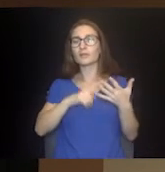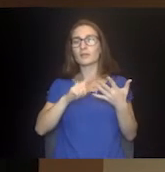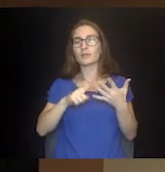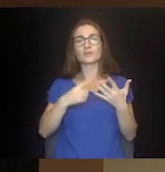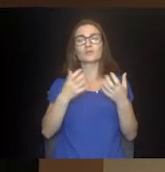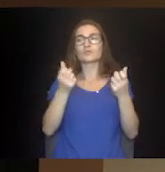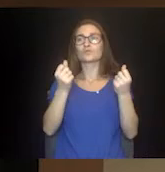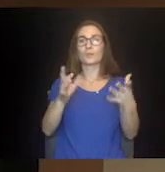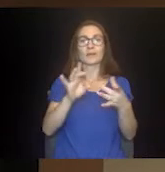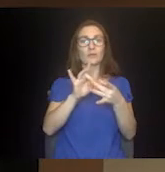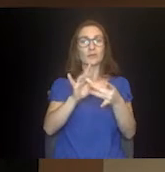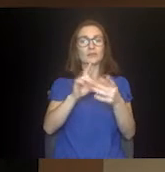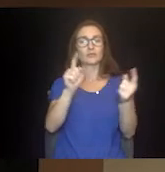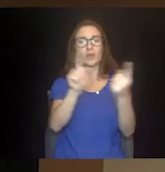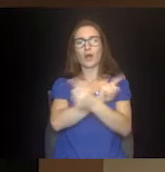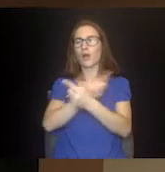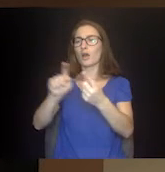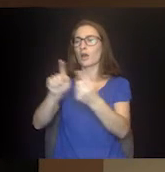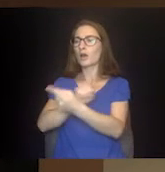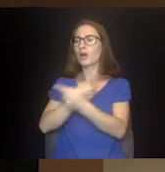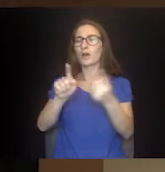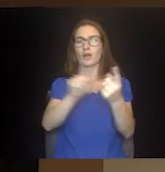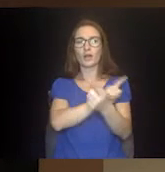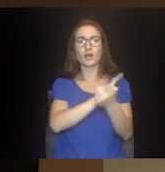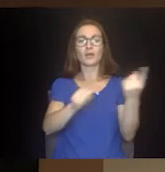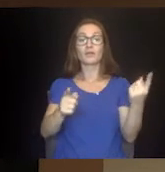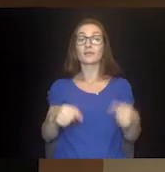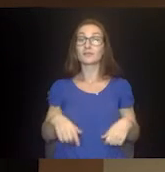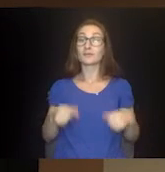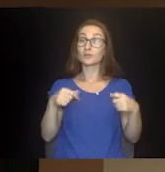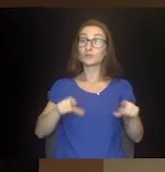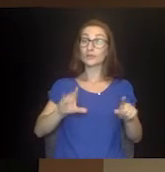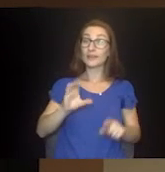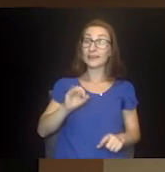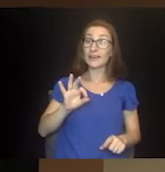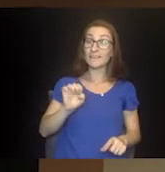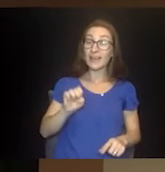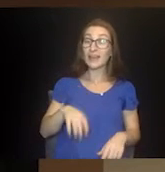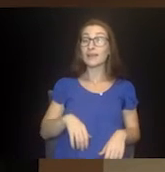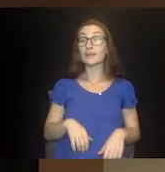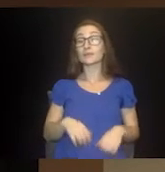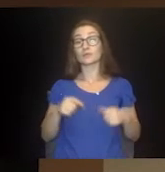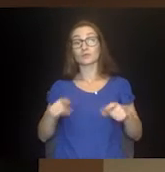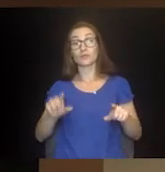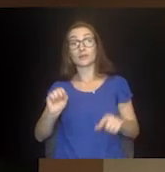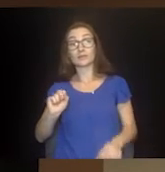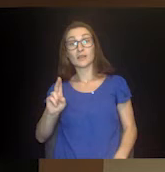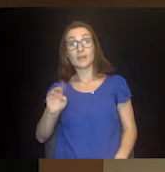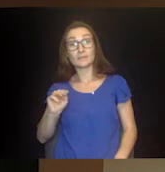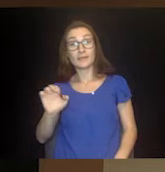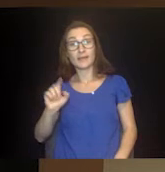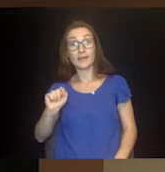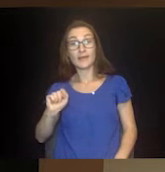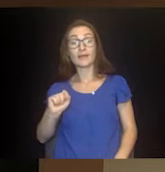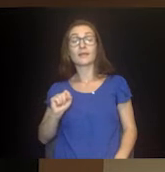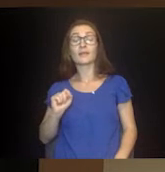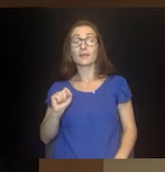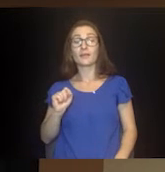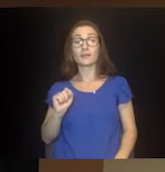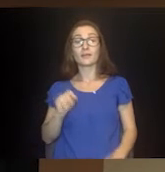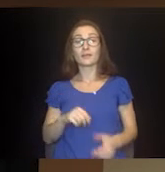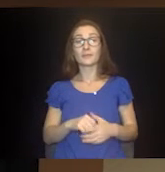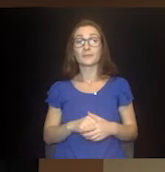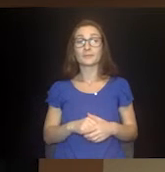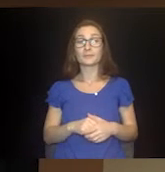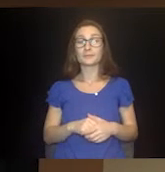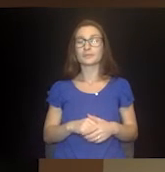I've had so many relationships. I've met so many people in all these years, and a lot of it is during cafe, and now this event as well. That's the summit. This